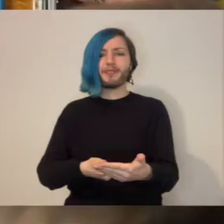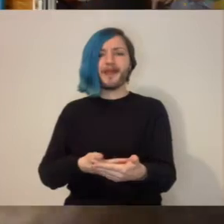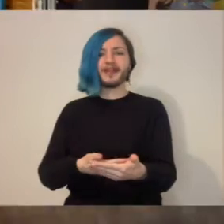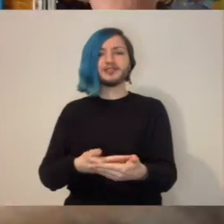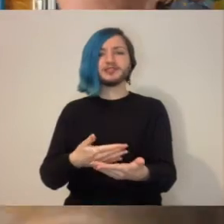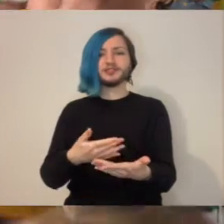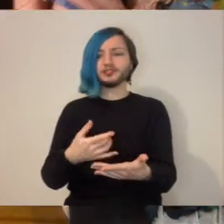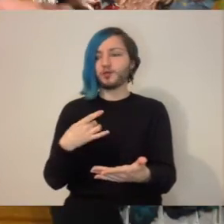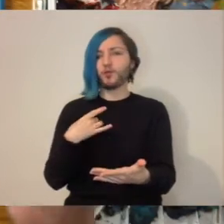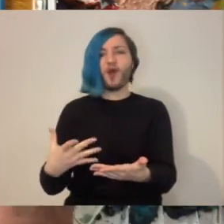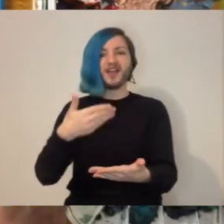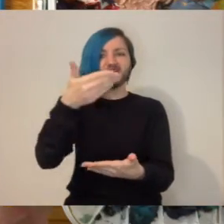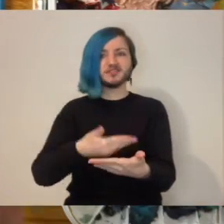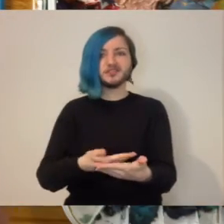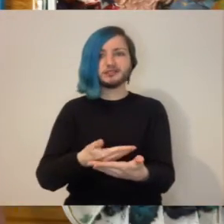a